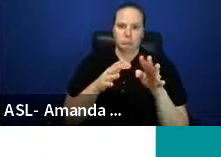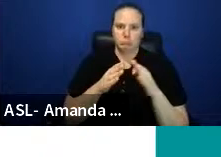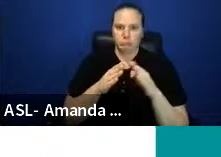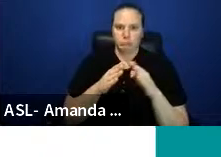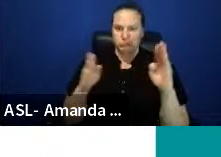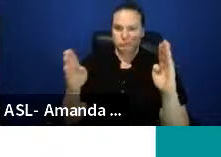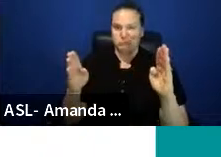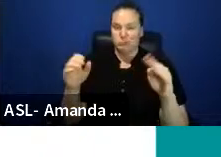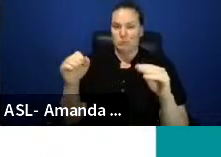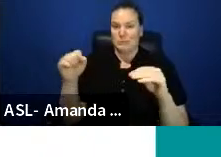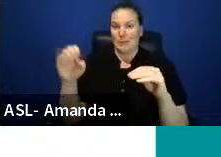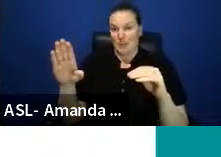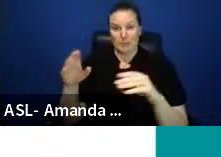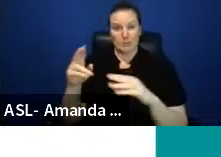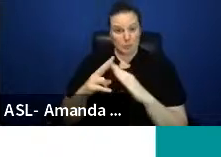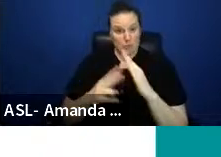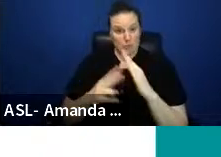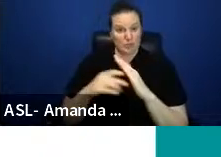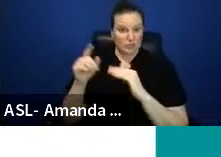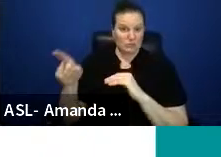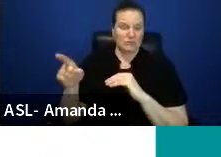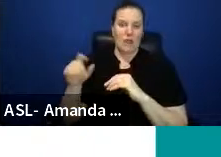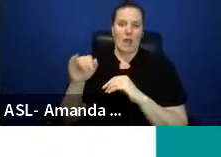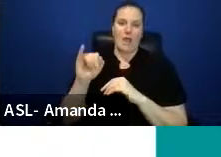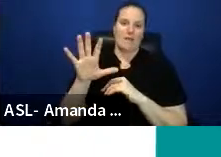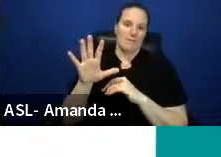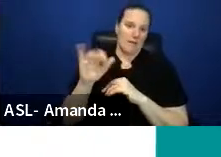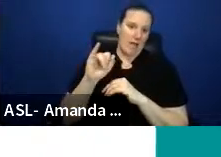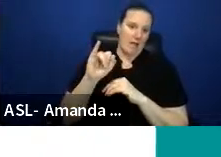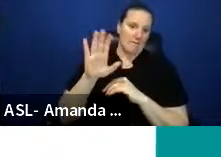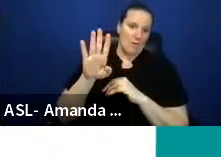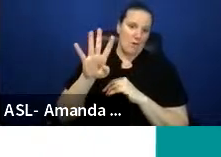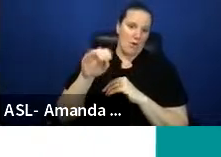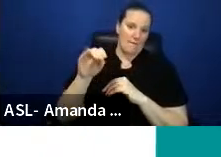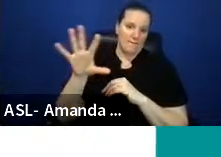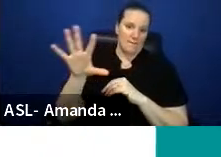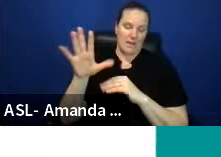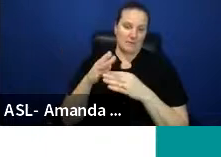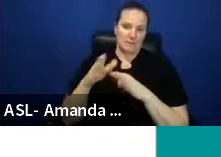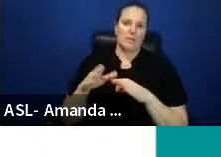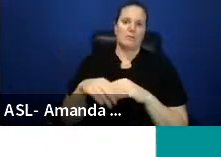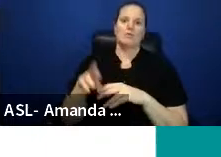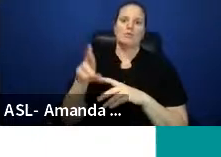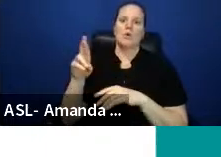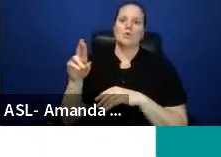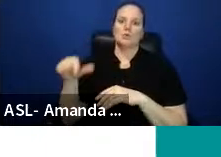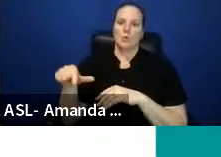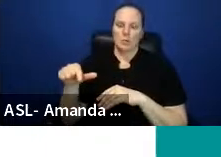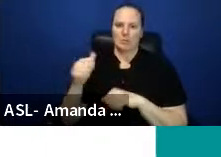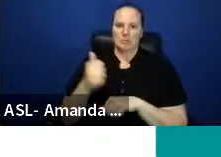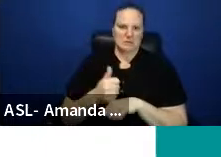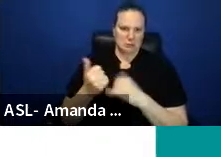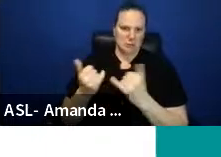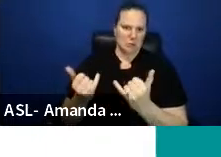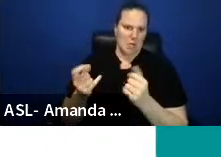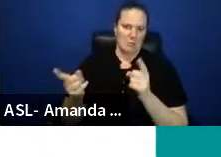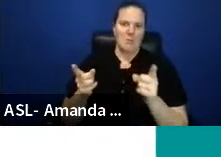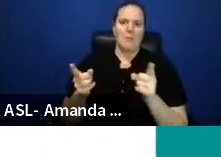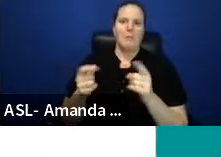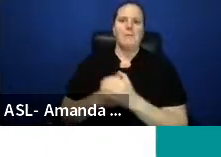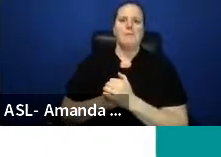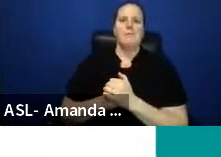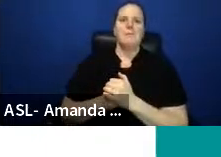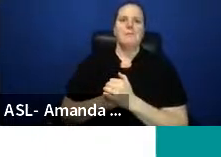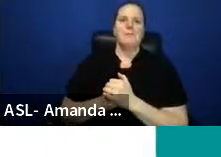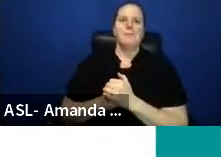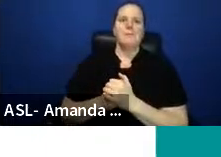There's ones at the bridge, there's one at the I-5, I-405 split, and there's one at the Rose Quarter that kind of exists today in the southbound direction,